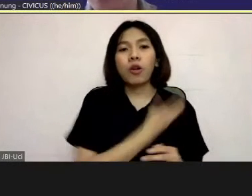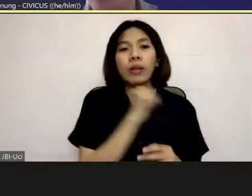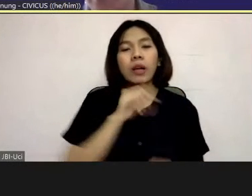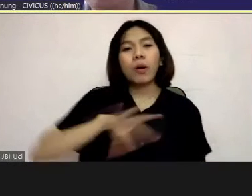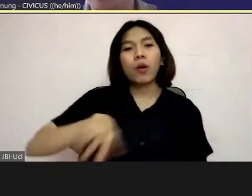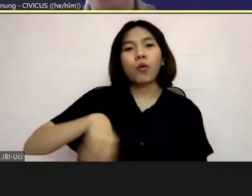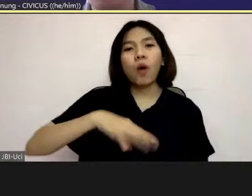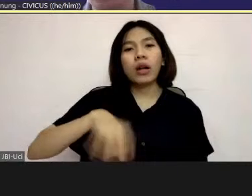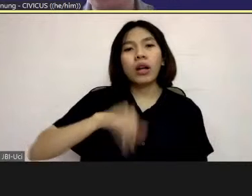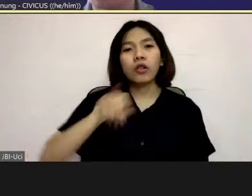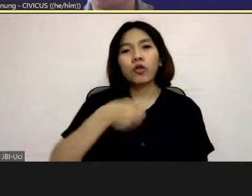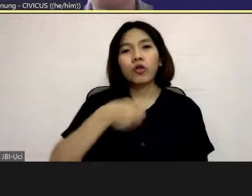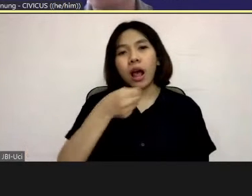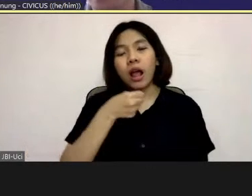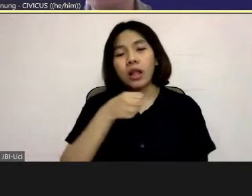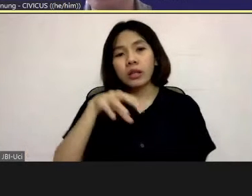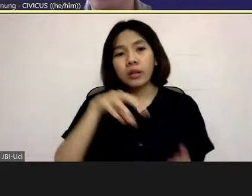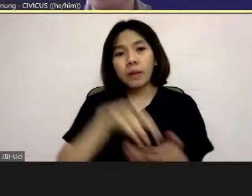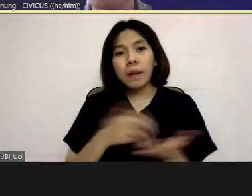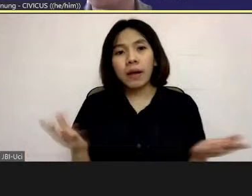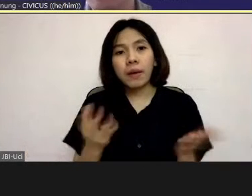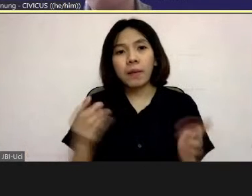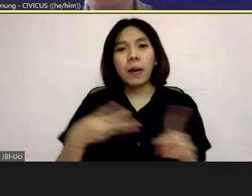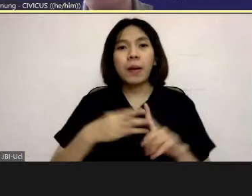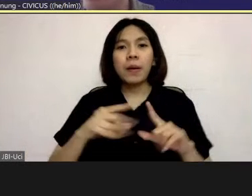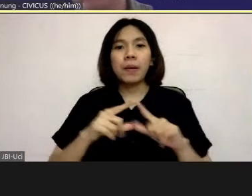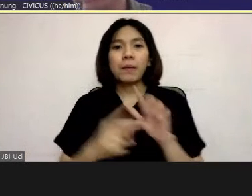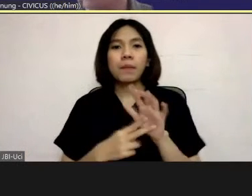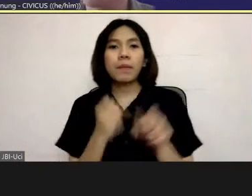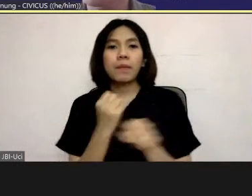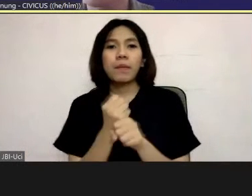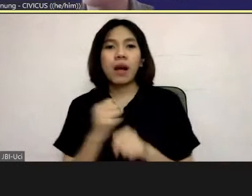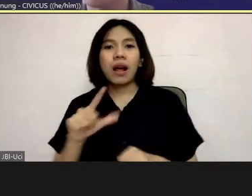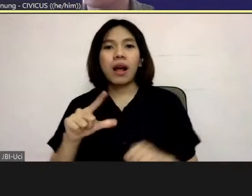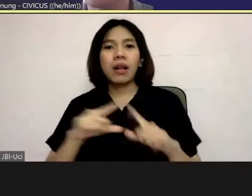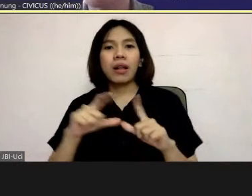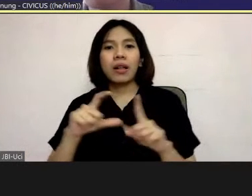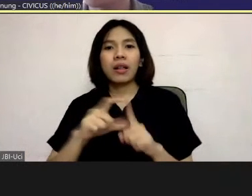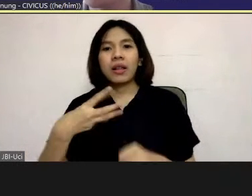as the prolonged arrest and prosecution of human rights activist Quram Parvez.